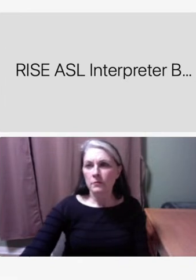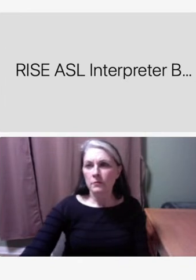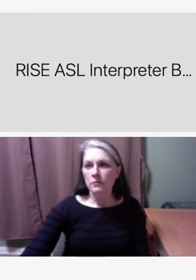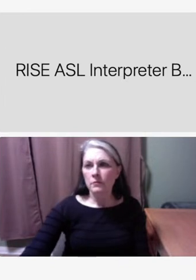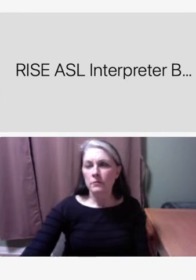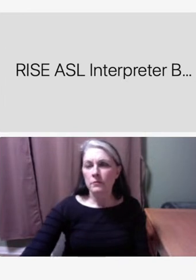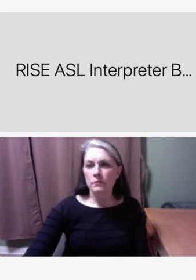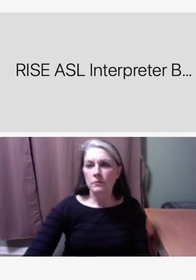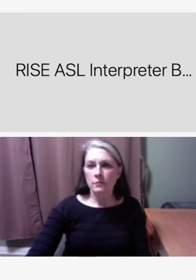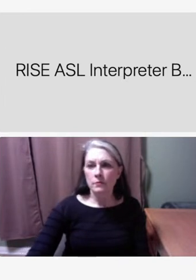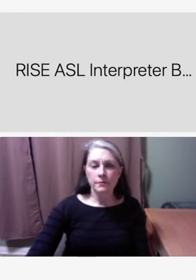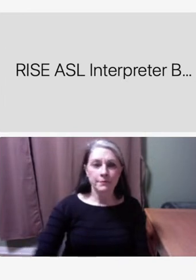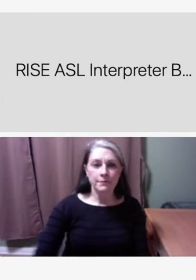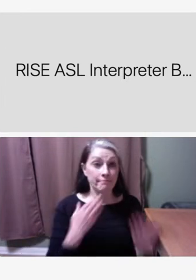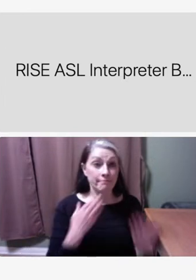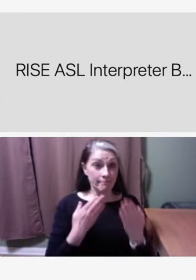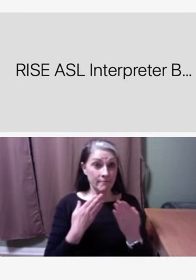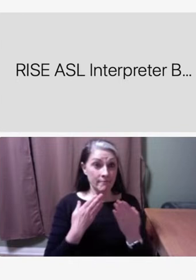very much.